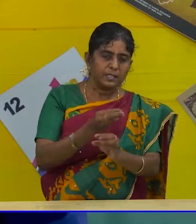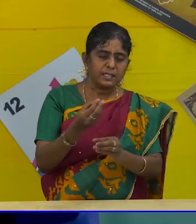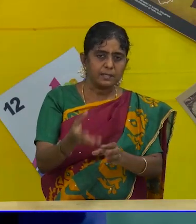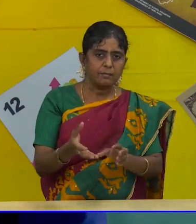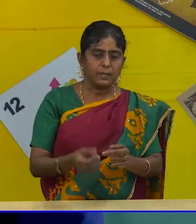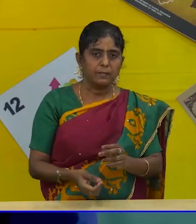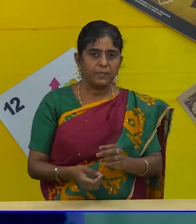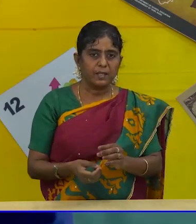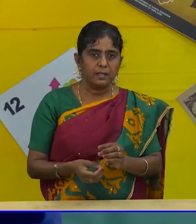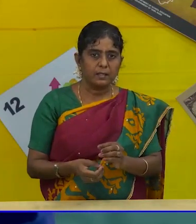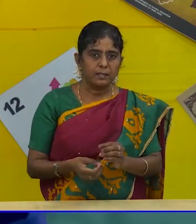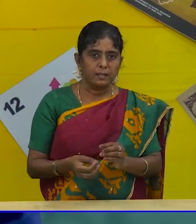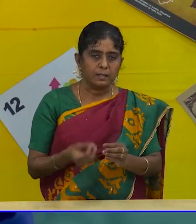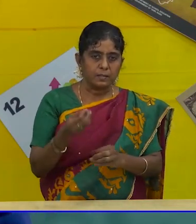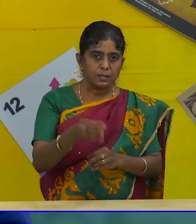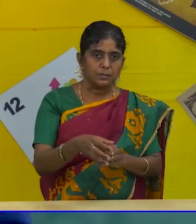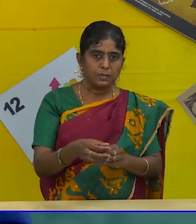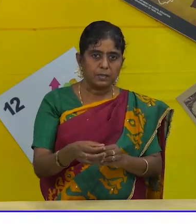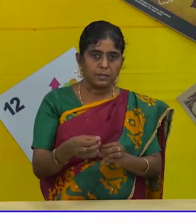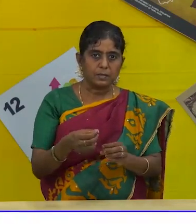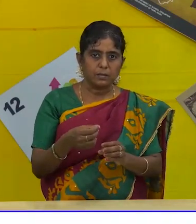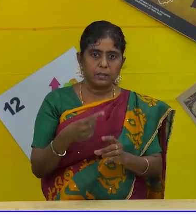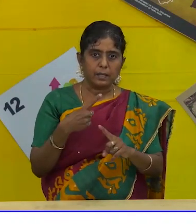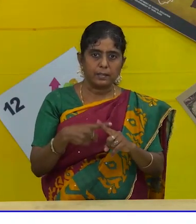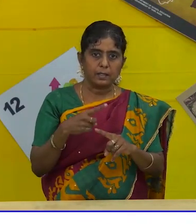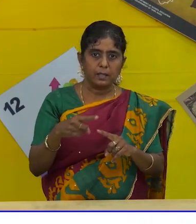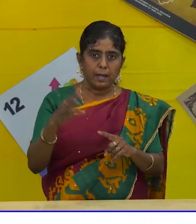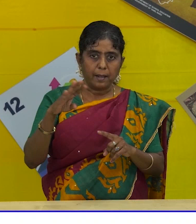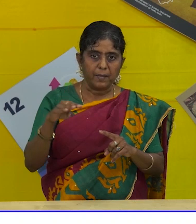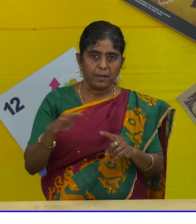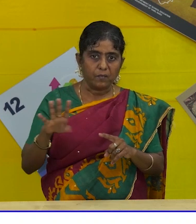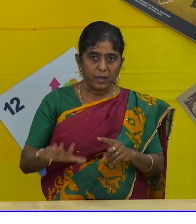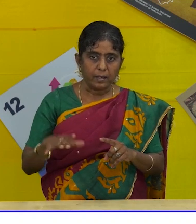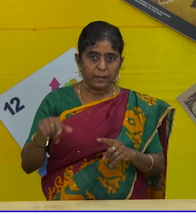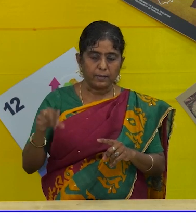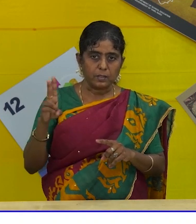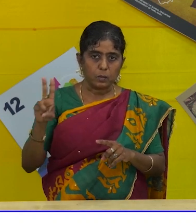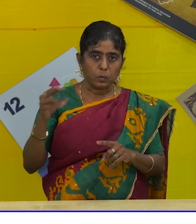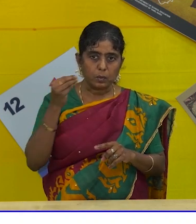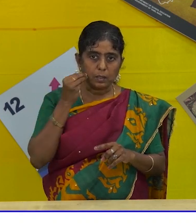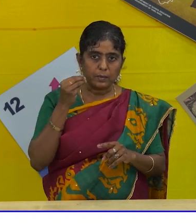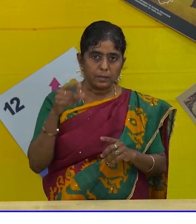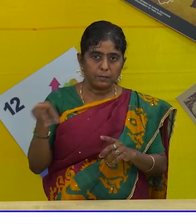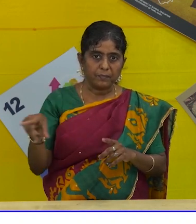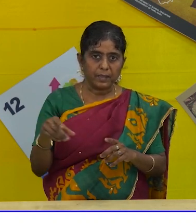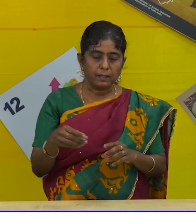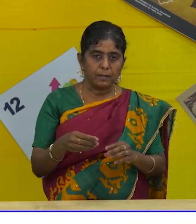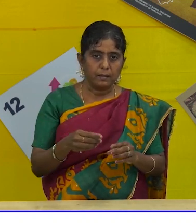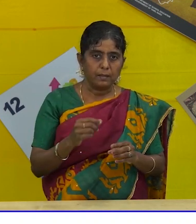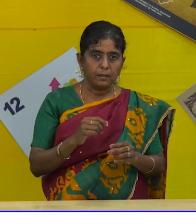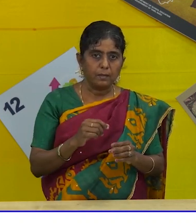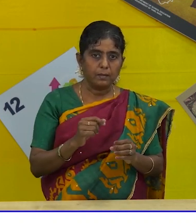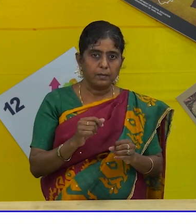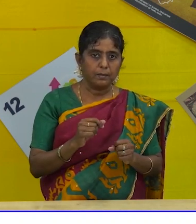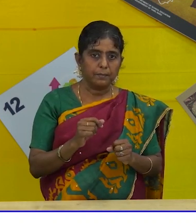simple. So let us substitute there, substituting x equal to 9 by 5 in the equation 2, we